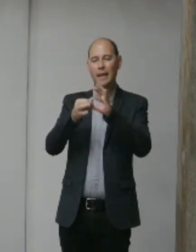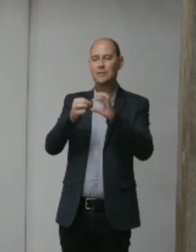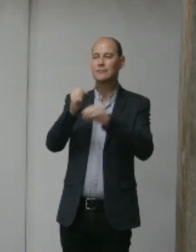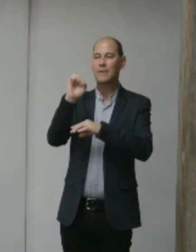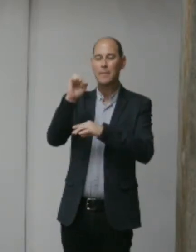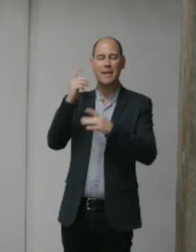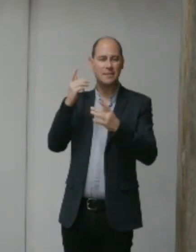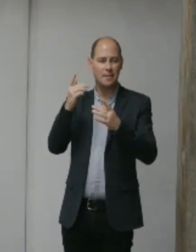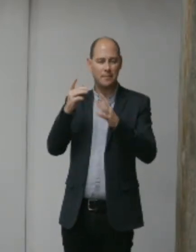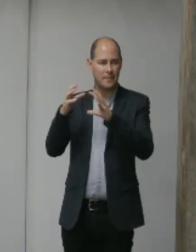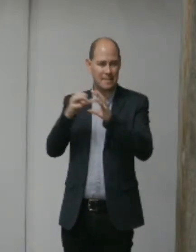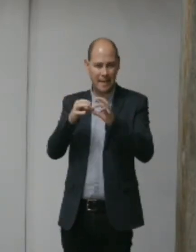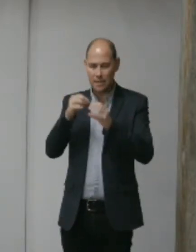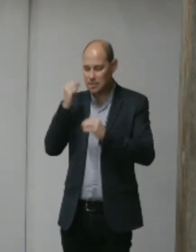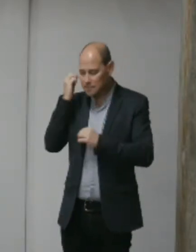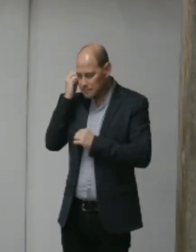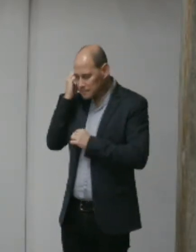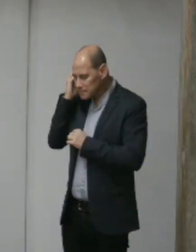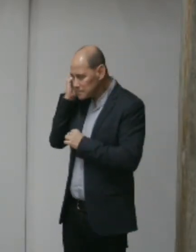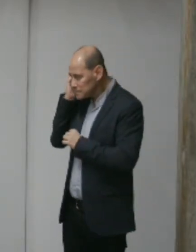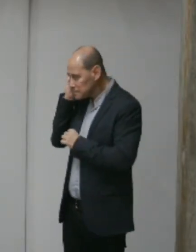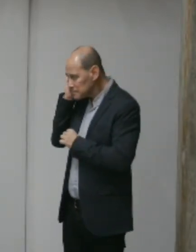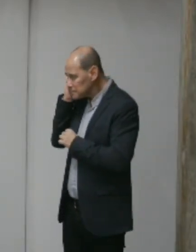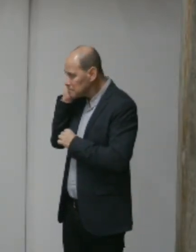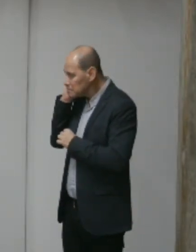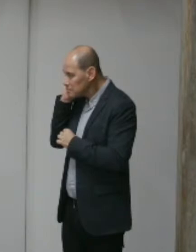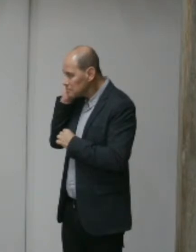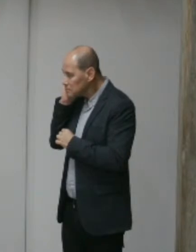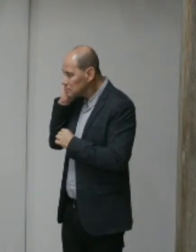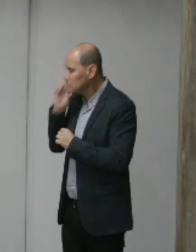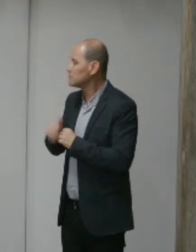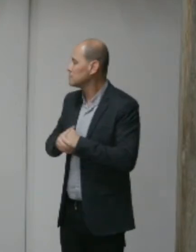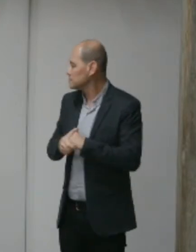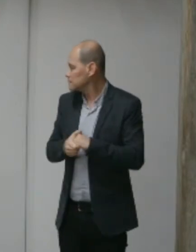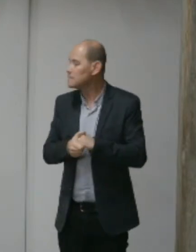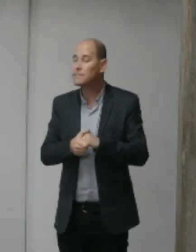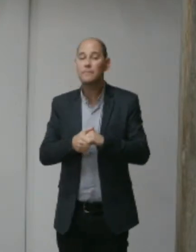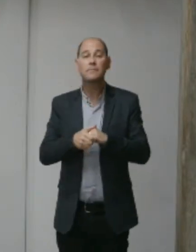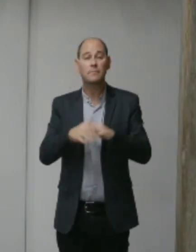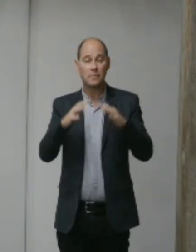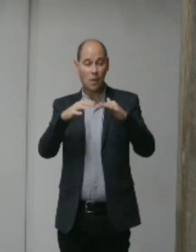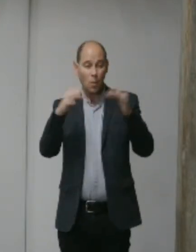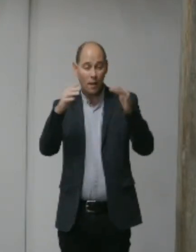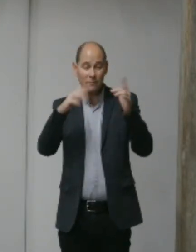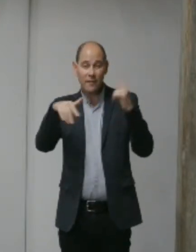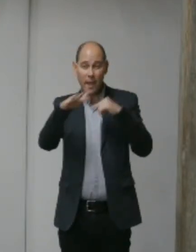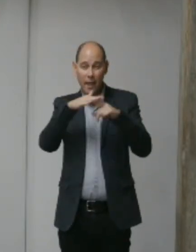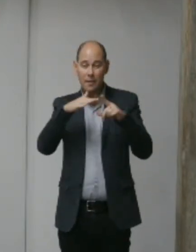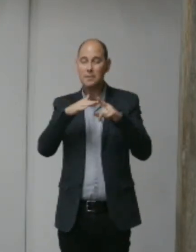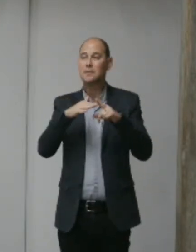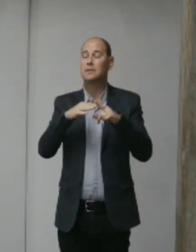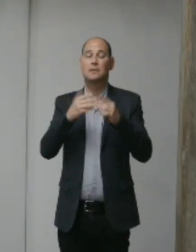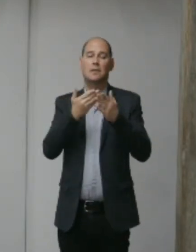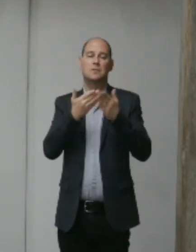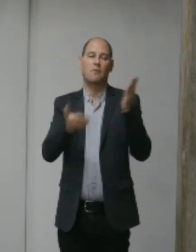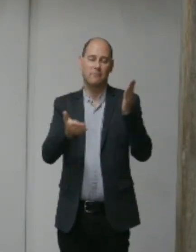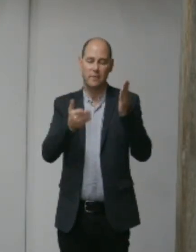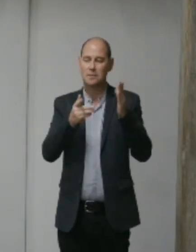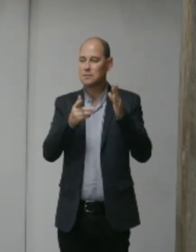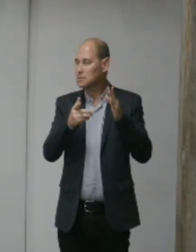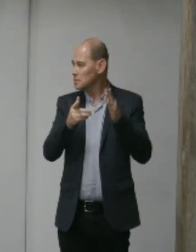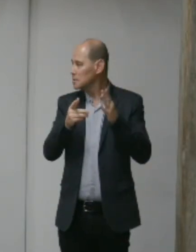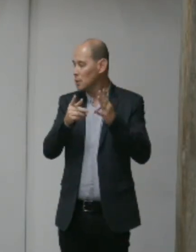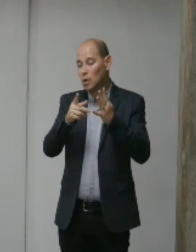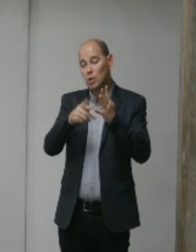There are ways in which the welfare state inflicts violence onto us that is obvious and undeniable. The UK were found to